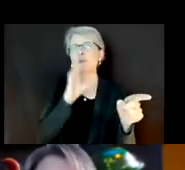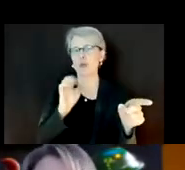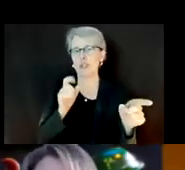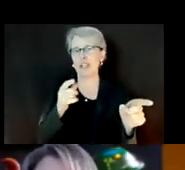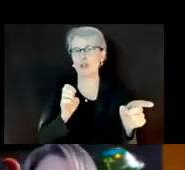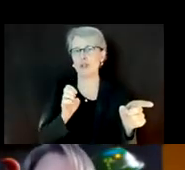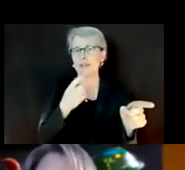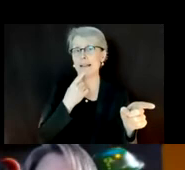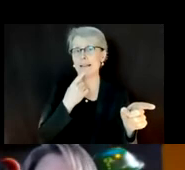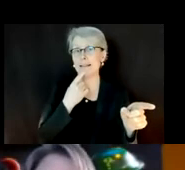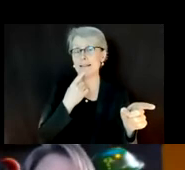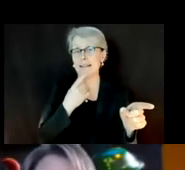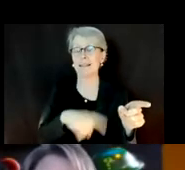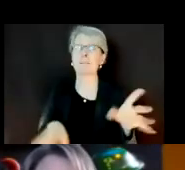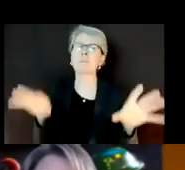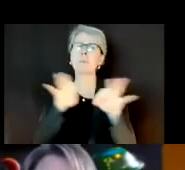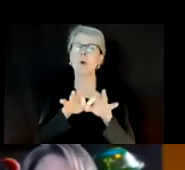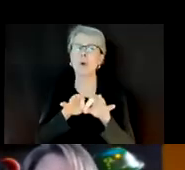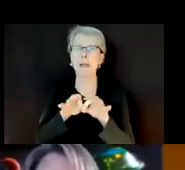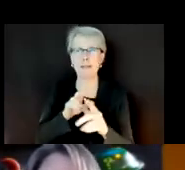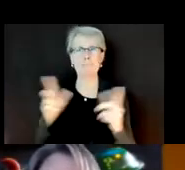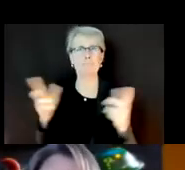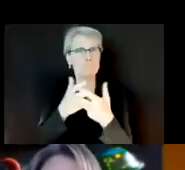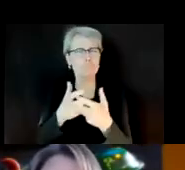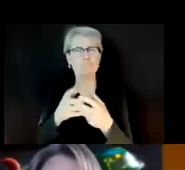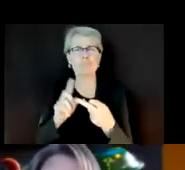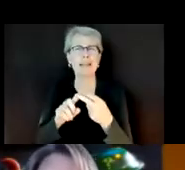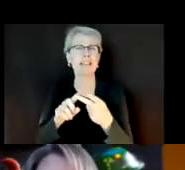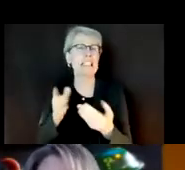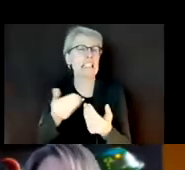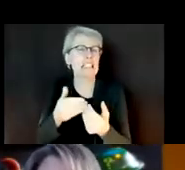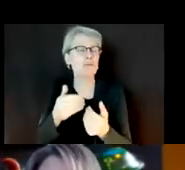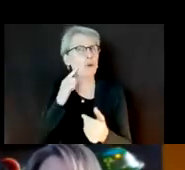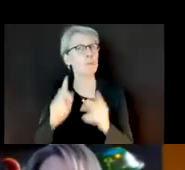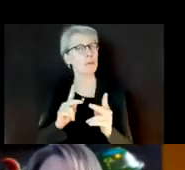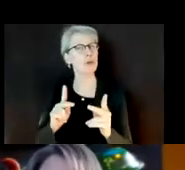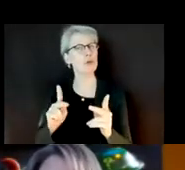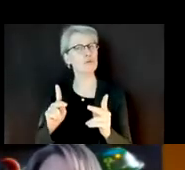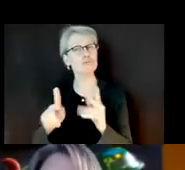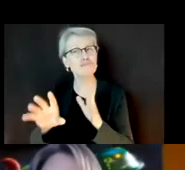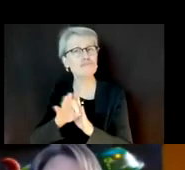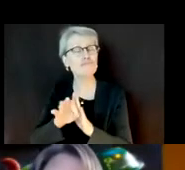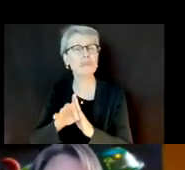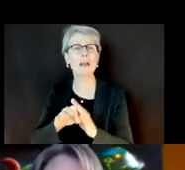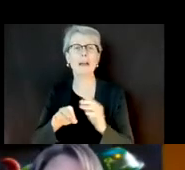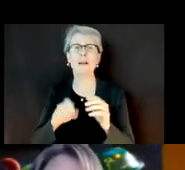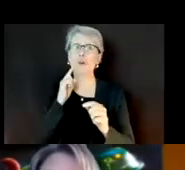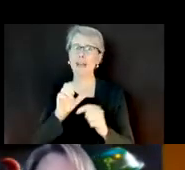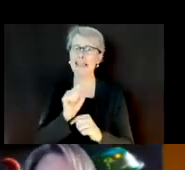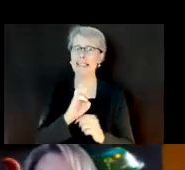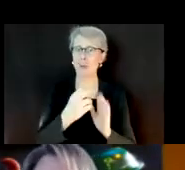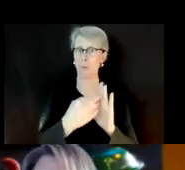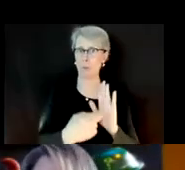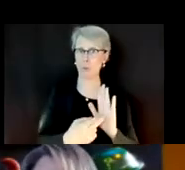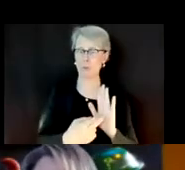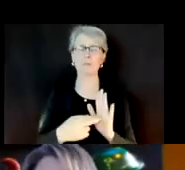sure that it's relevant. You need to make sure that it's human friendly. And in terms of an SEO perspective, those are, some